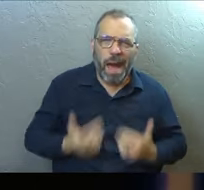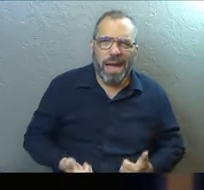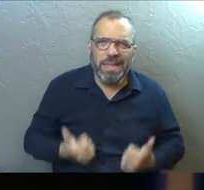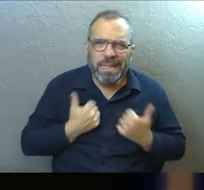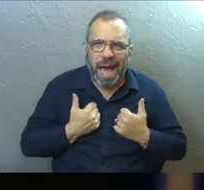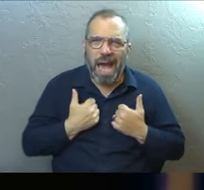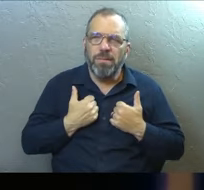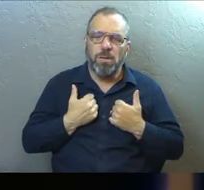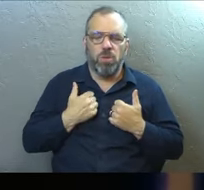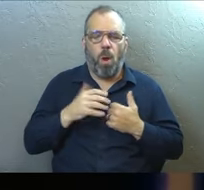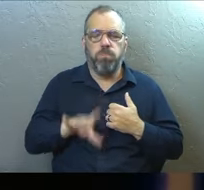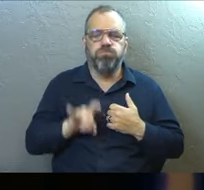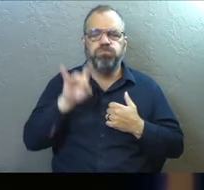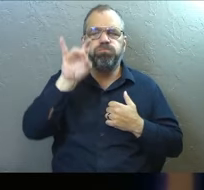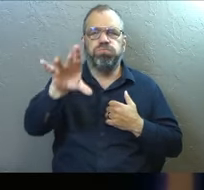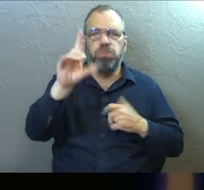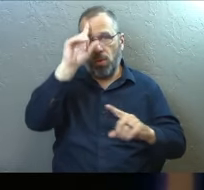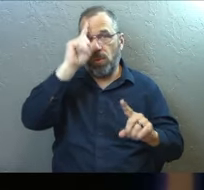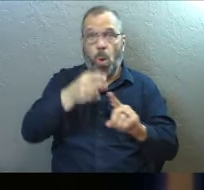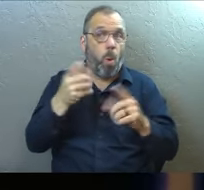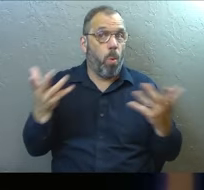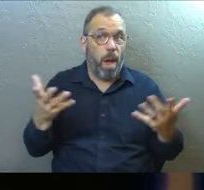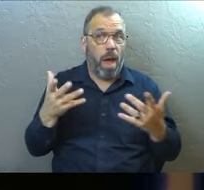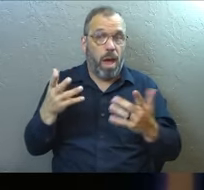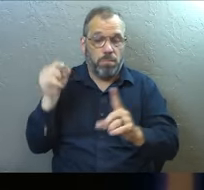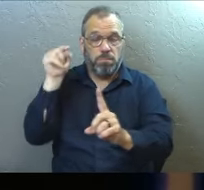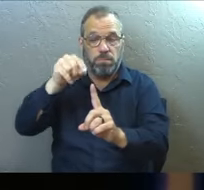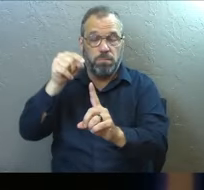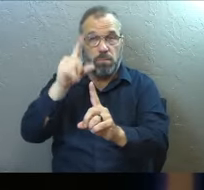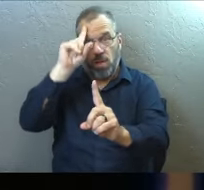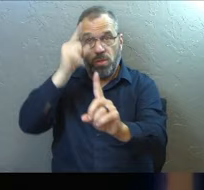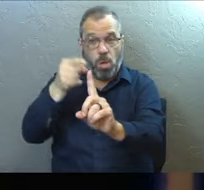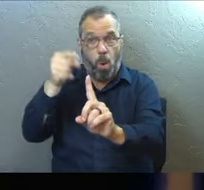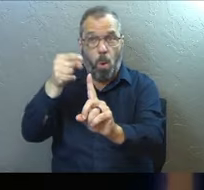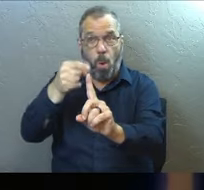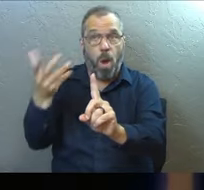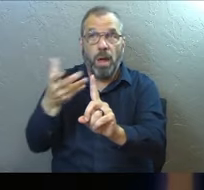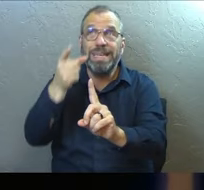Let's put that goal out there. I think the goal, what we want, what God wants